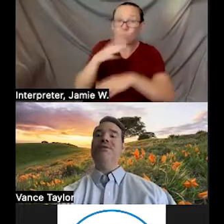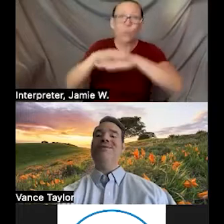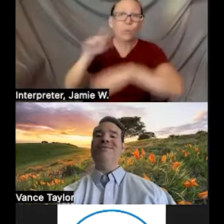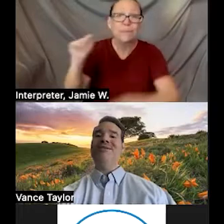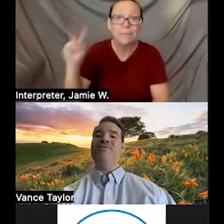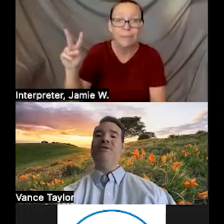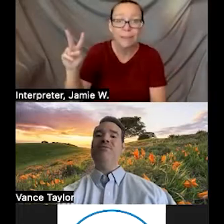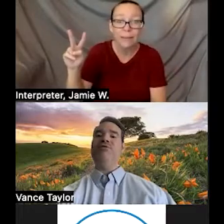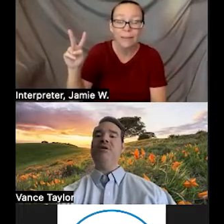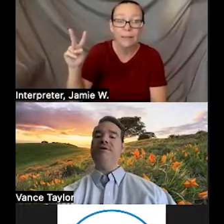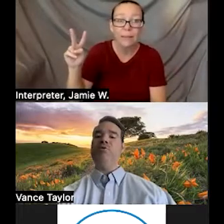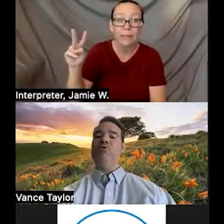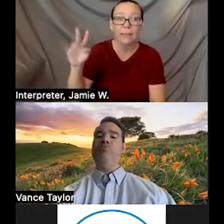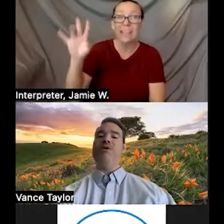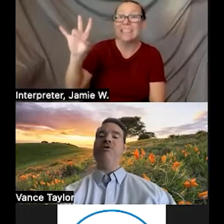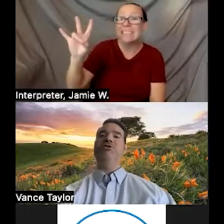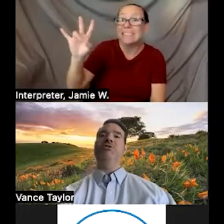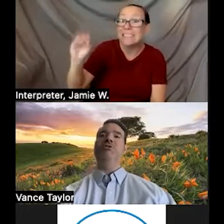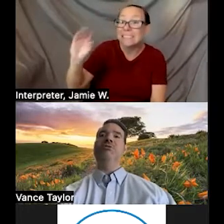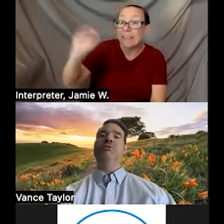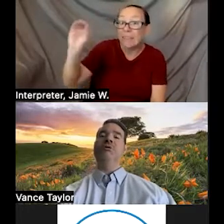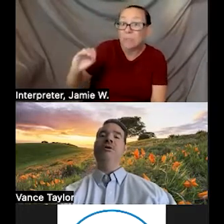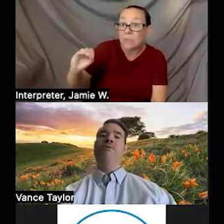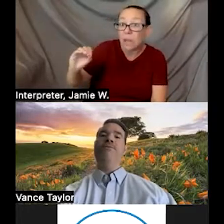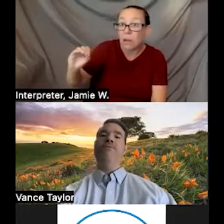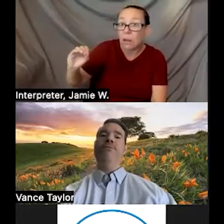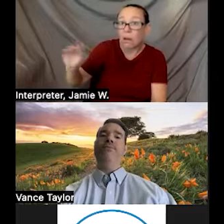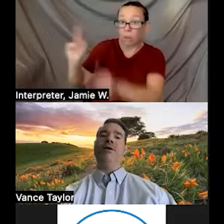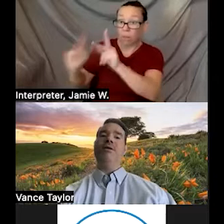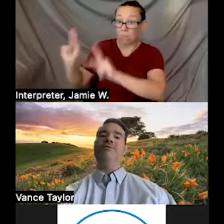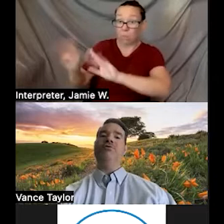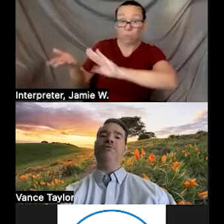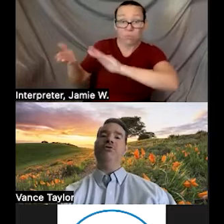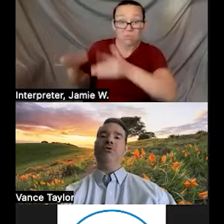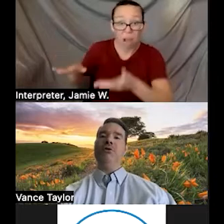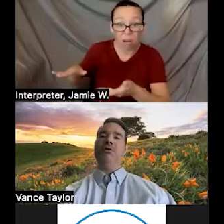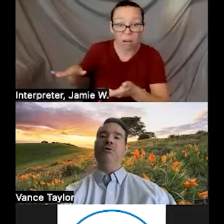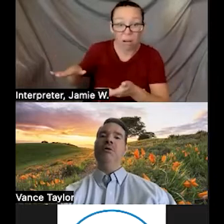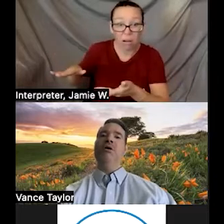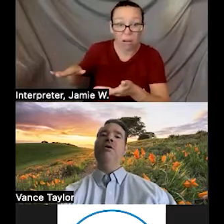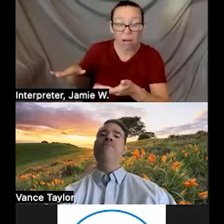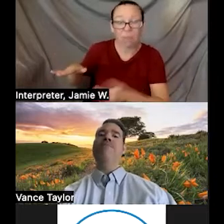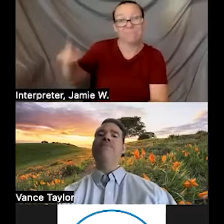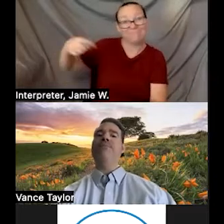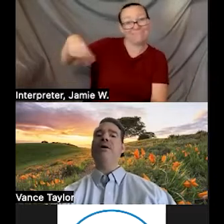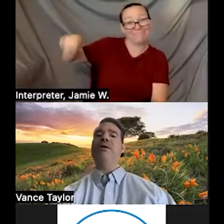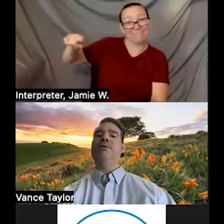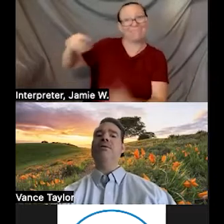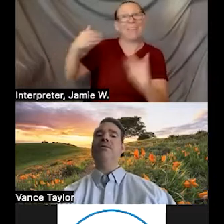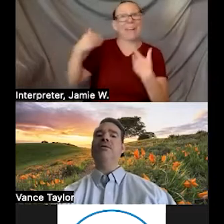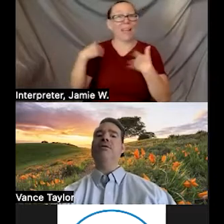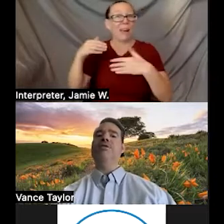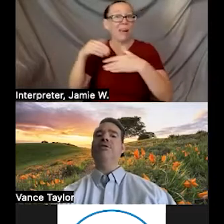that 70% of everyone who perished had an access or a functional need.